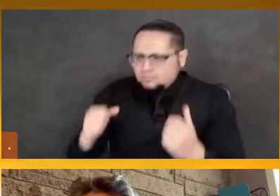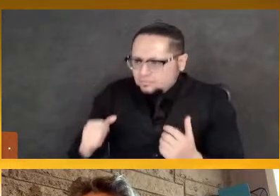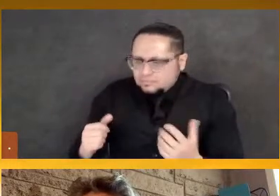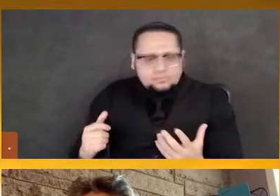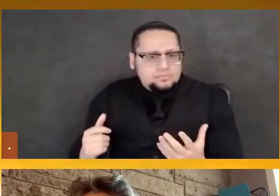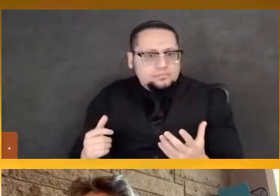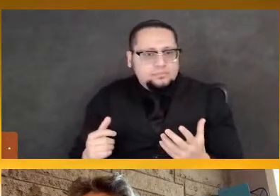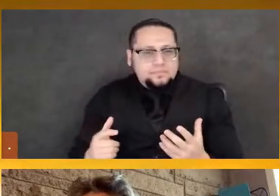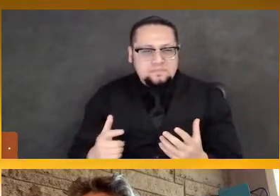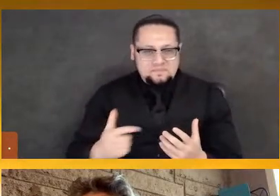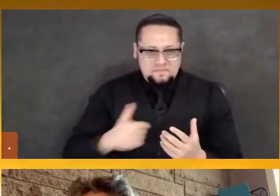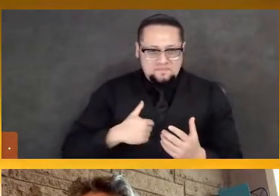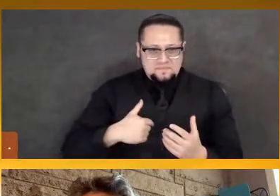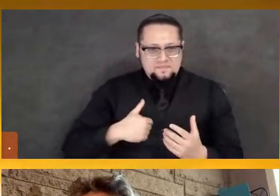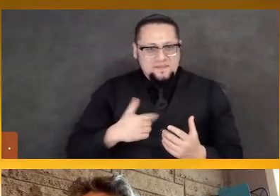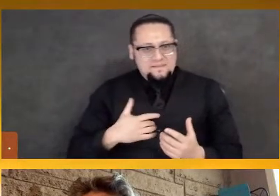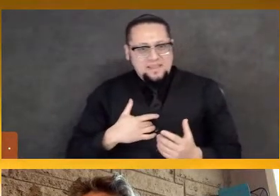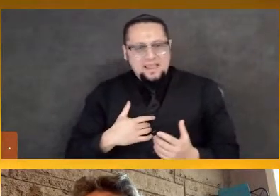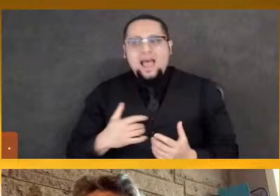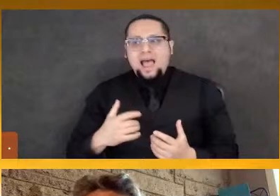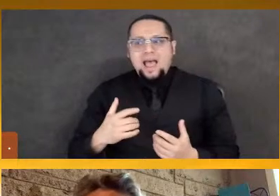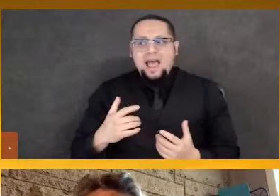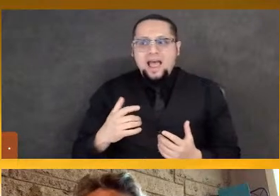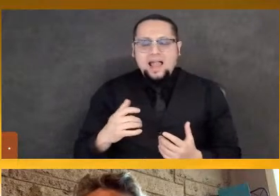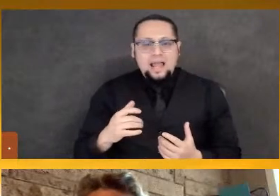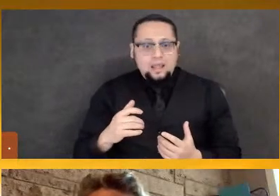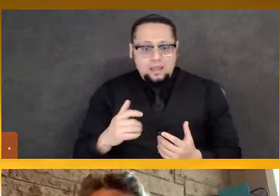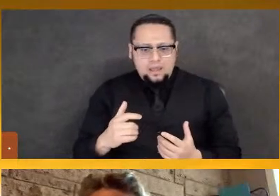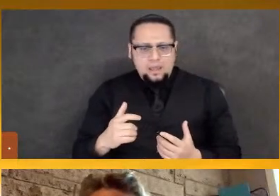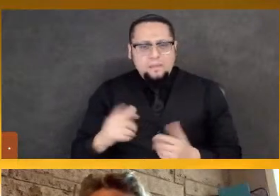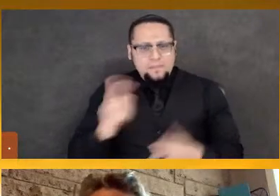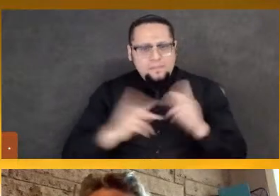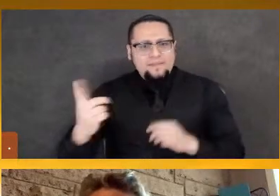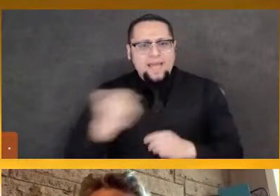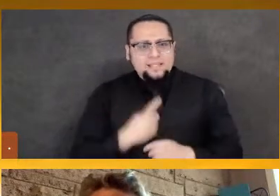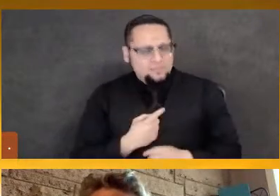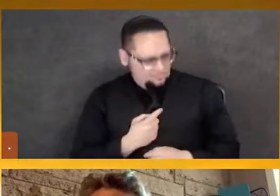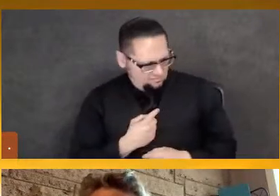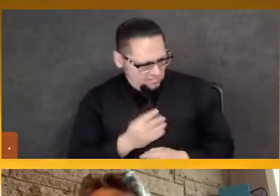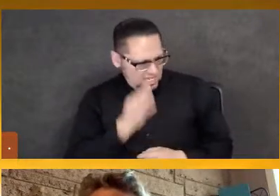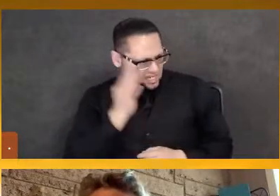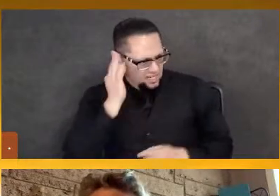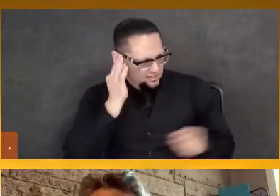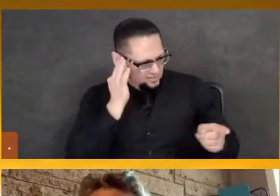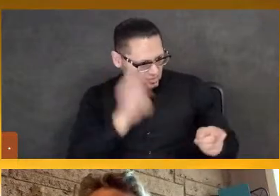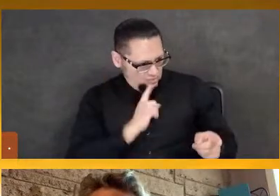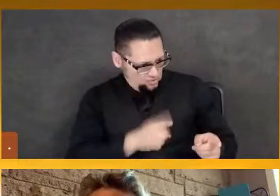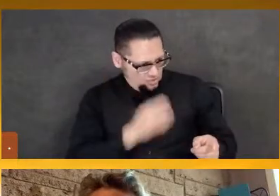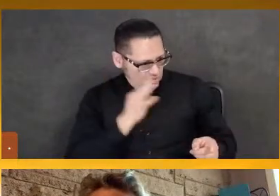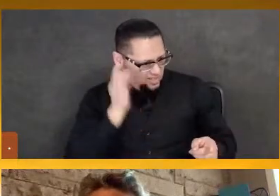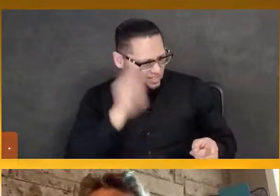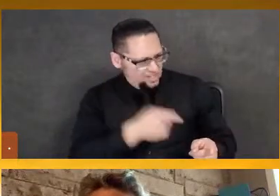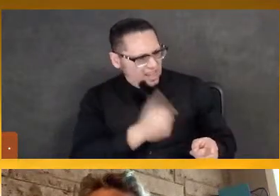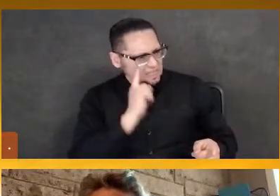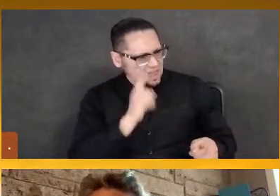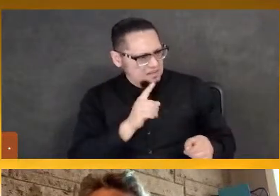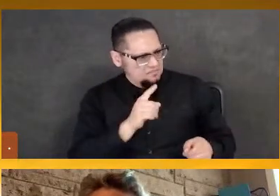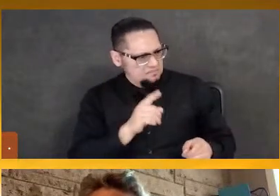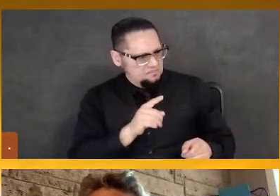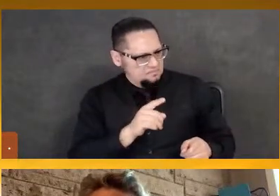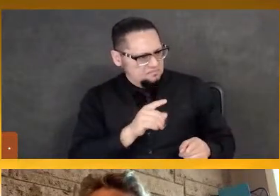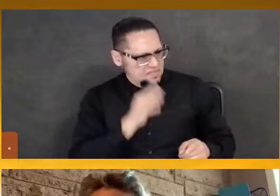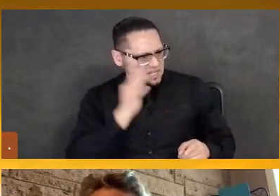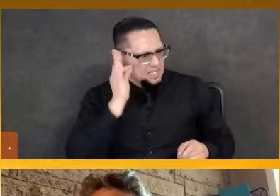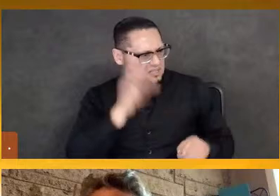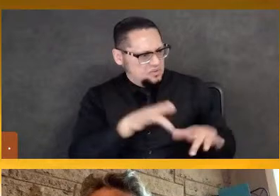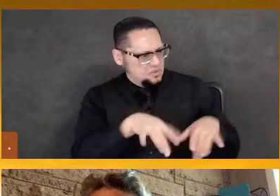fellow students, saying things that, shouldn't I be extinct? Or, are you sure you're native? I thought